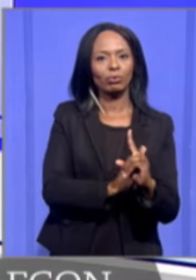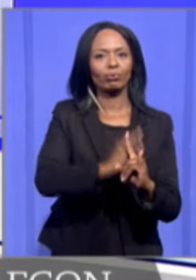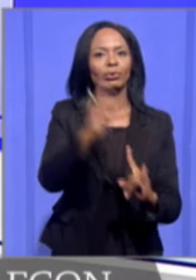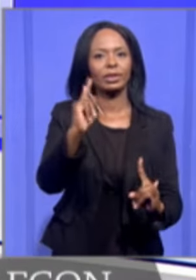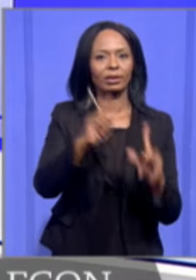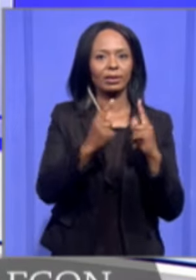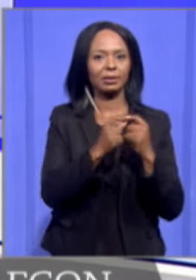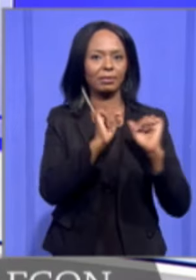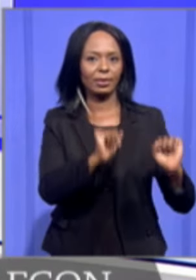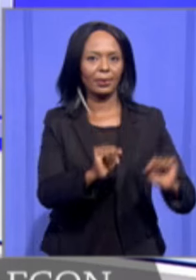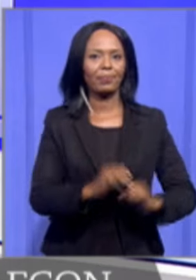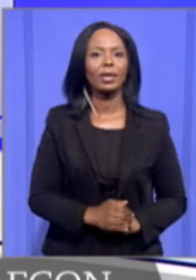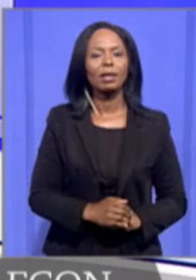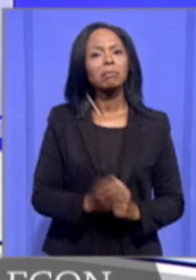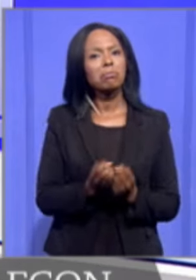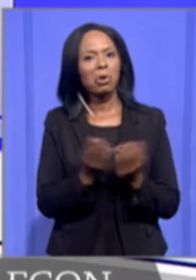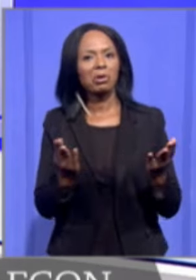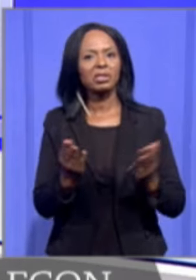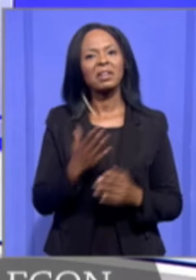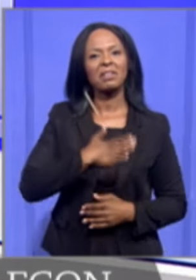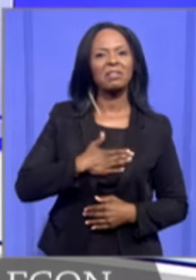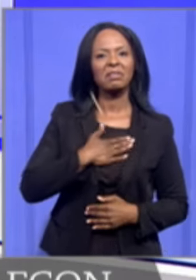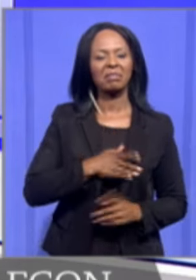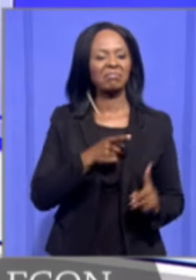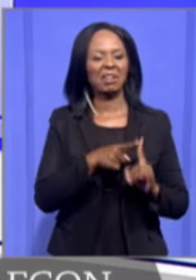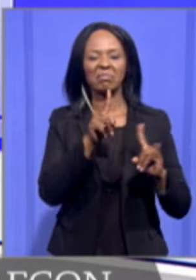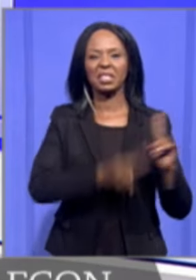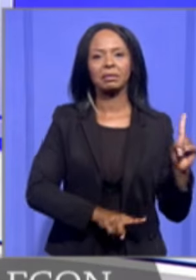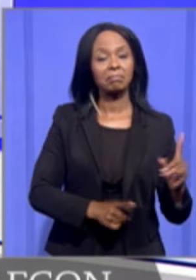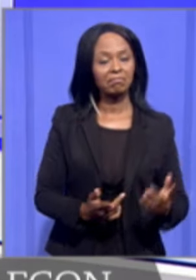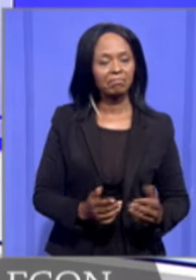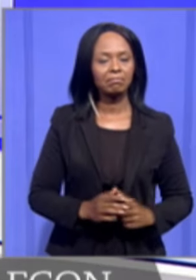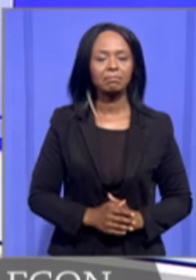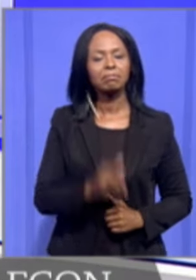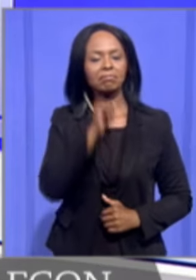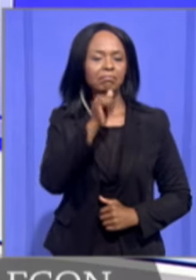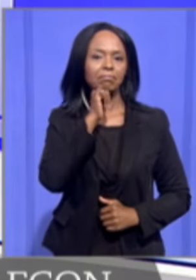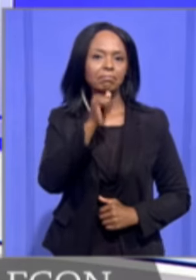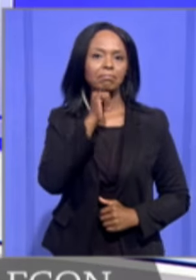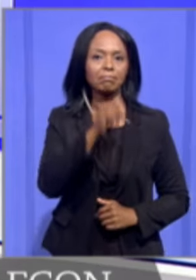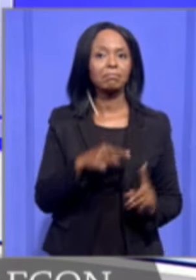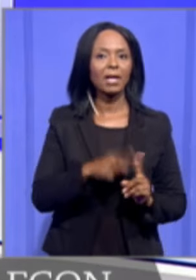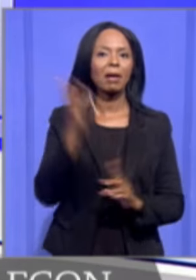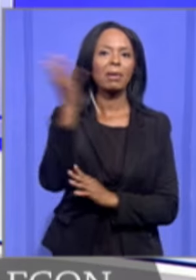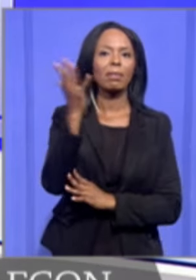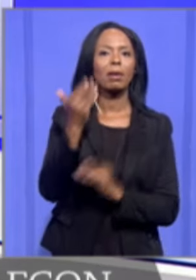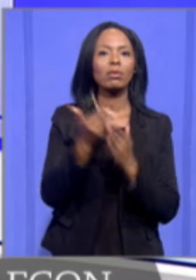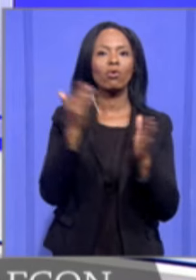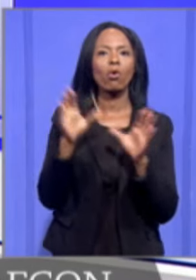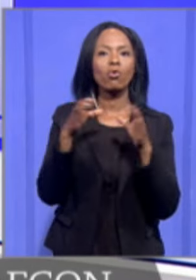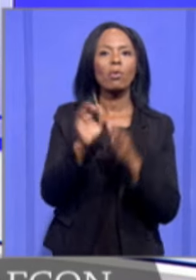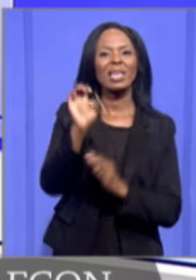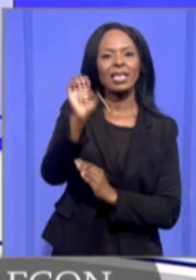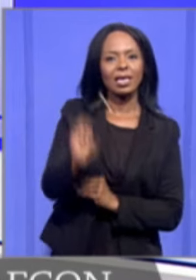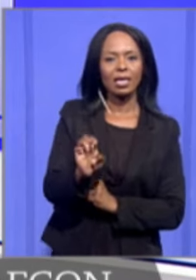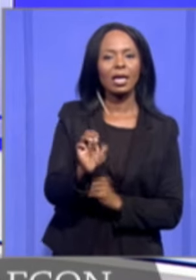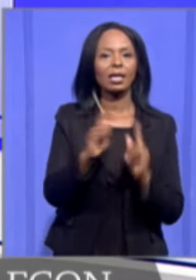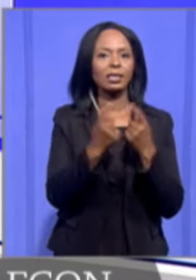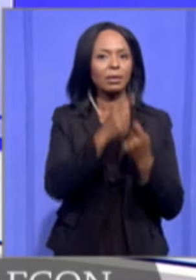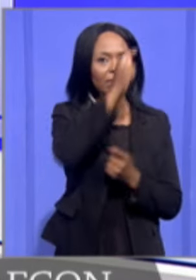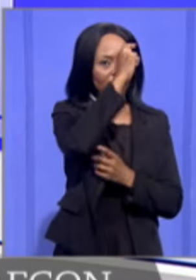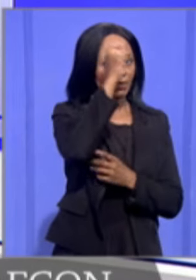fa balatedi ba tsaya fa ba palelwa ke tshameko. O buile seno pele ga motshameko wa Group E wa Bafana